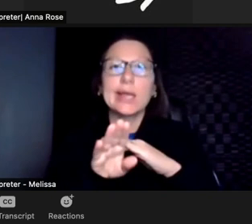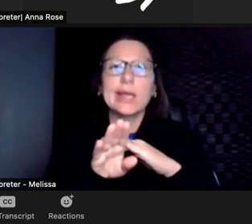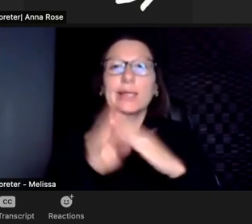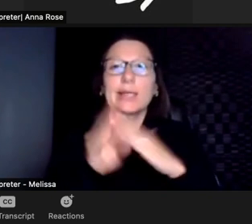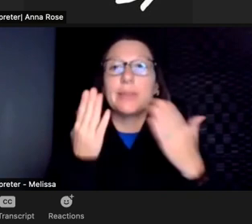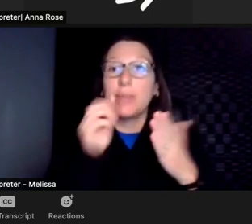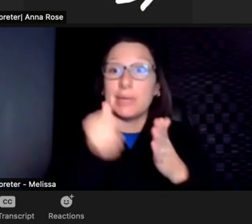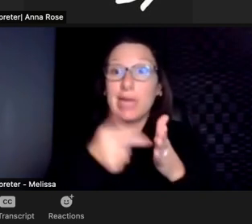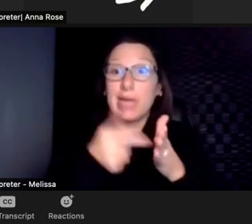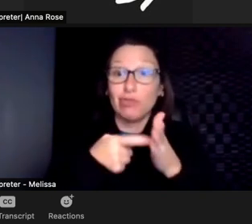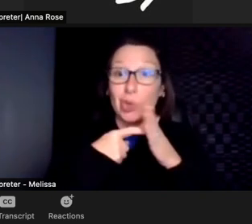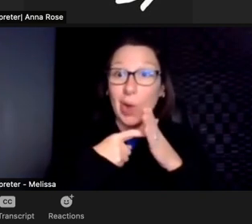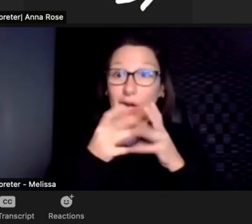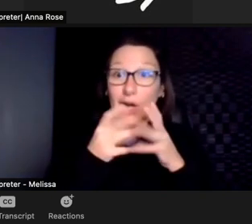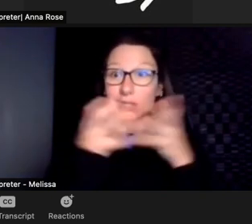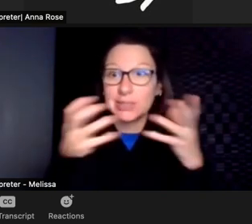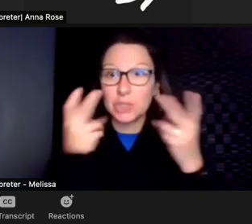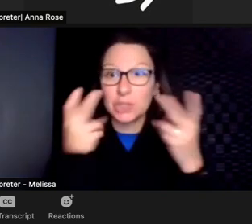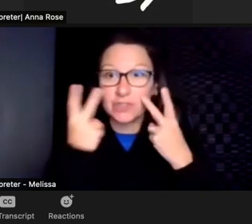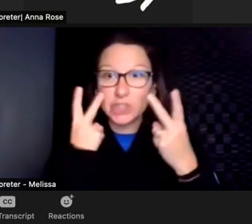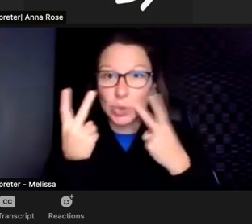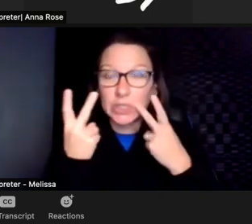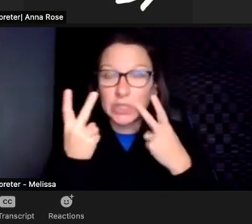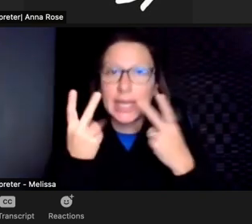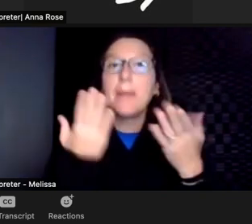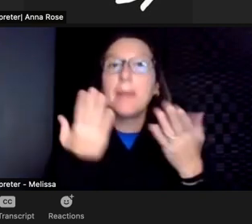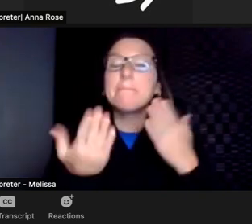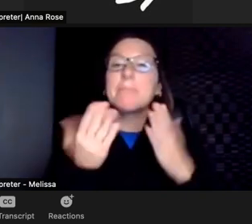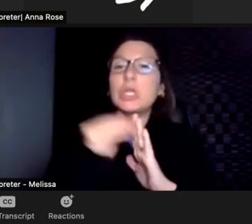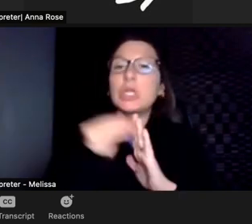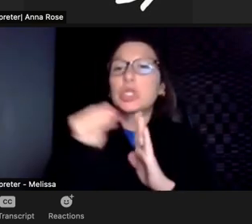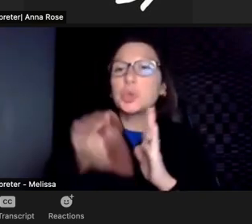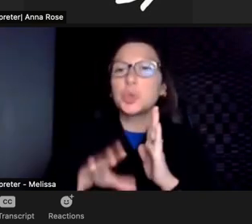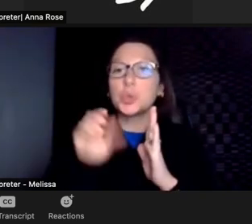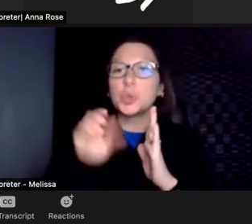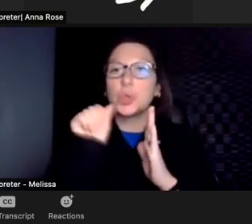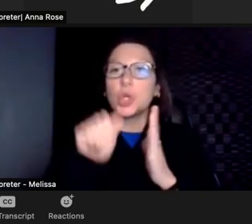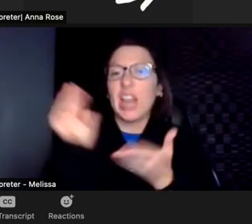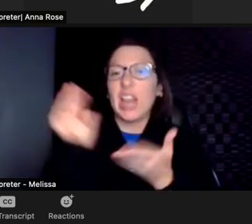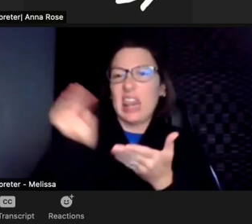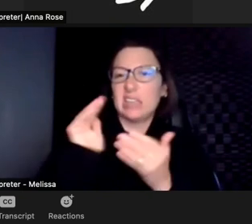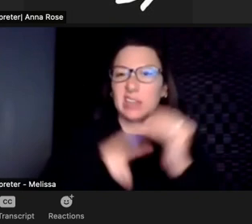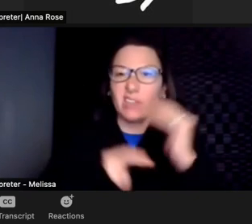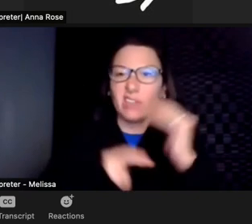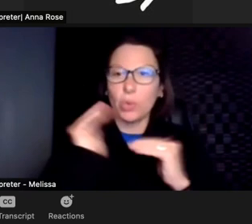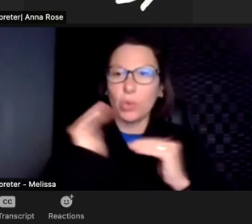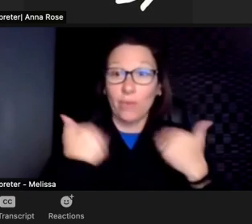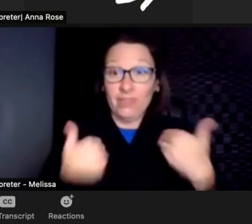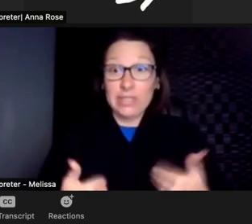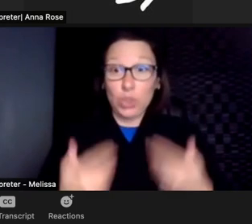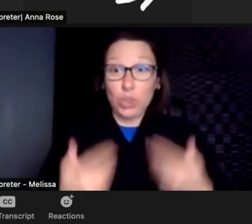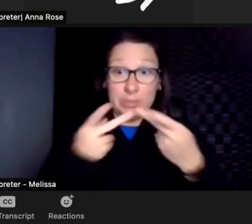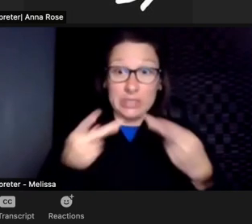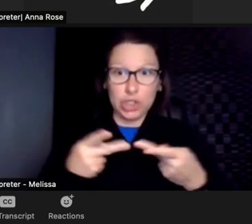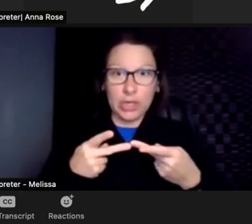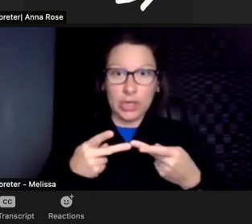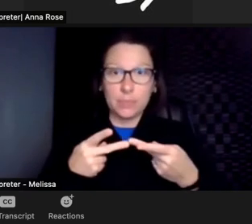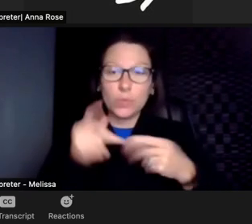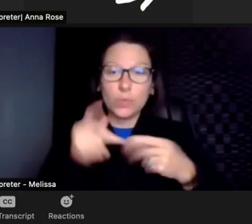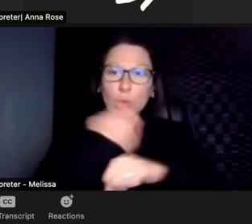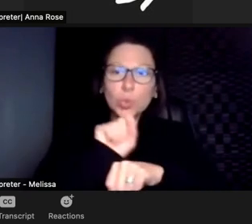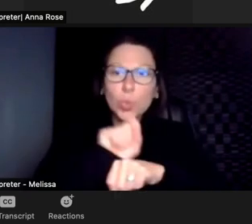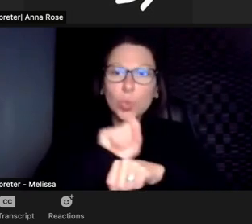requiring as much visually, maybe then that student could be in the less comfortable physical positioning in order to work on those